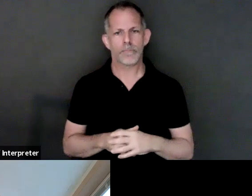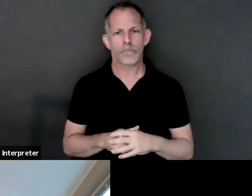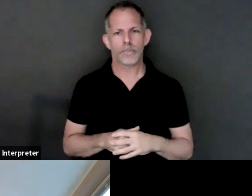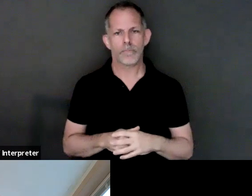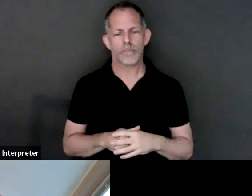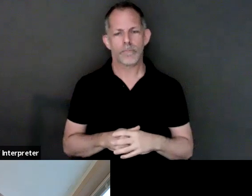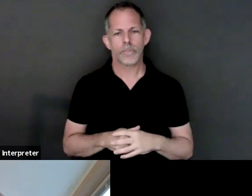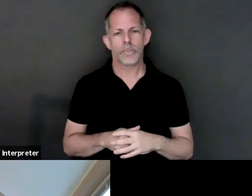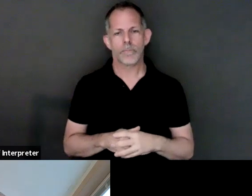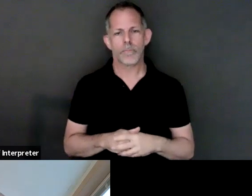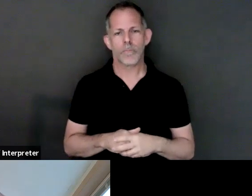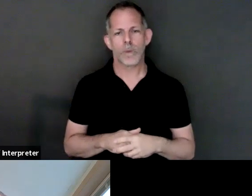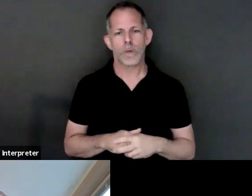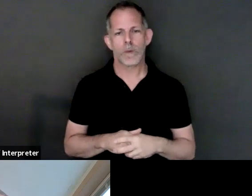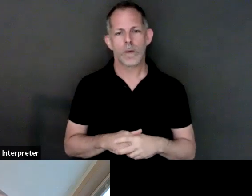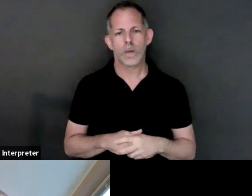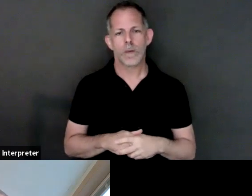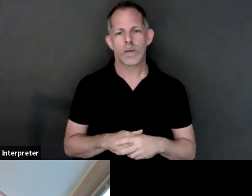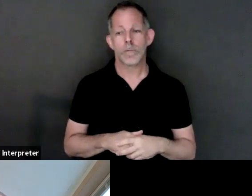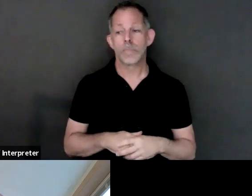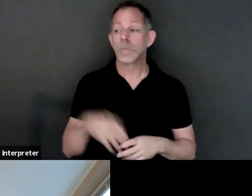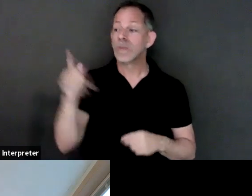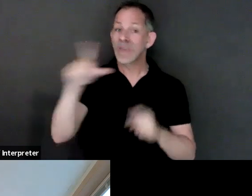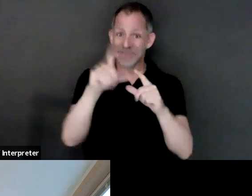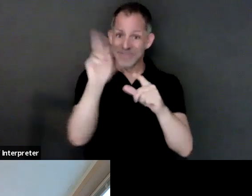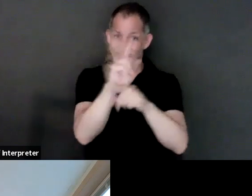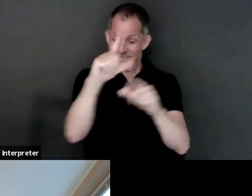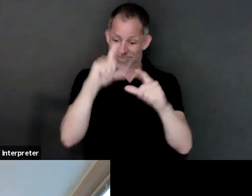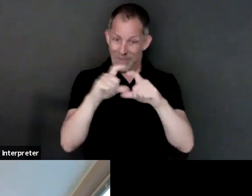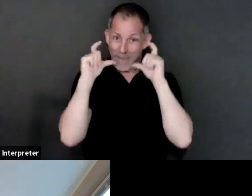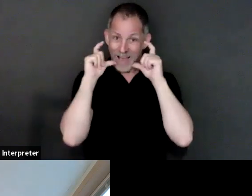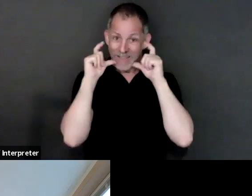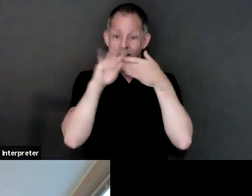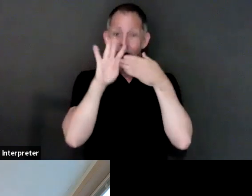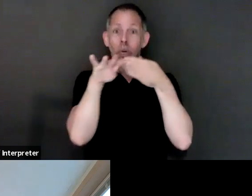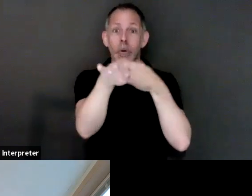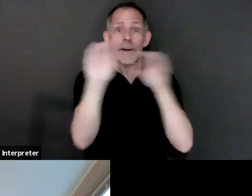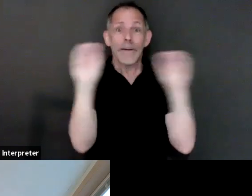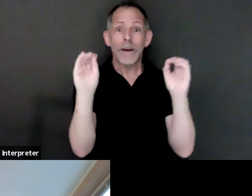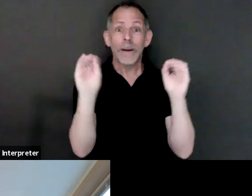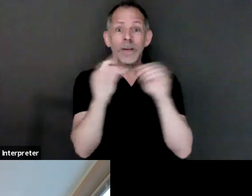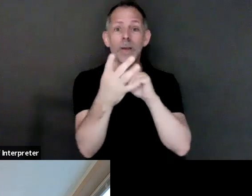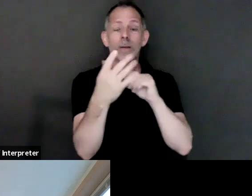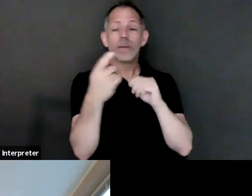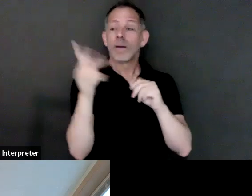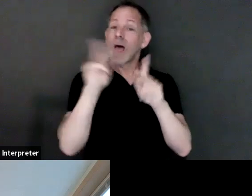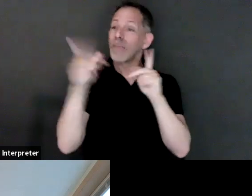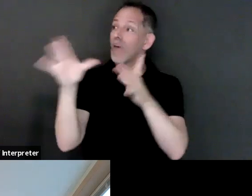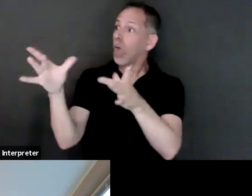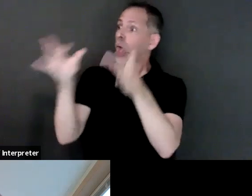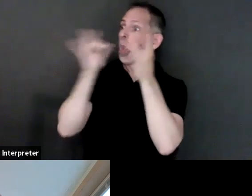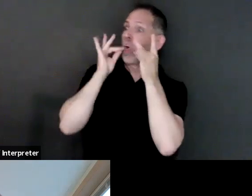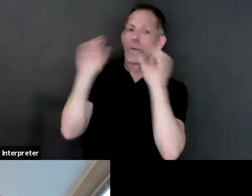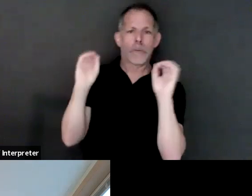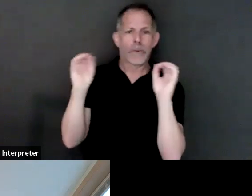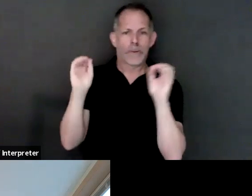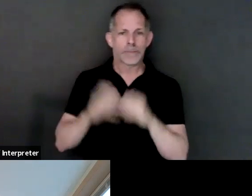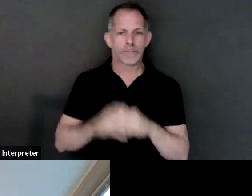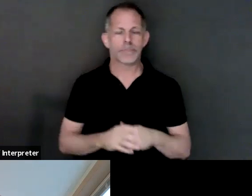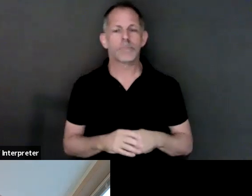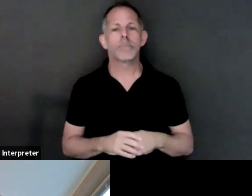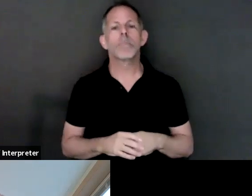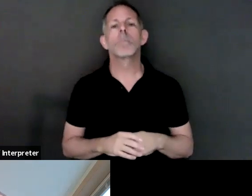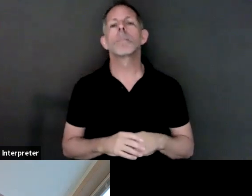breathe in. But those very same masks also reduce the risk of inhaling that cloud that has been generated by